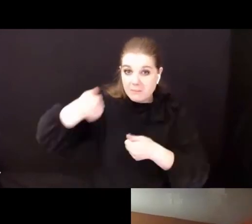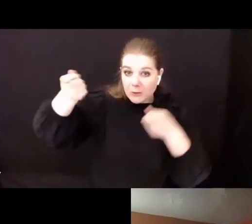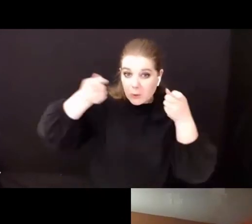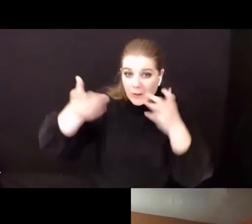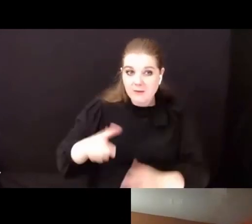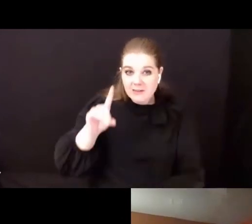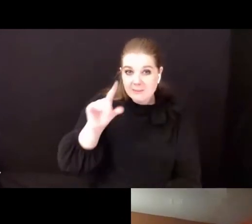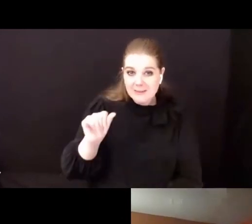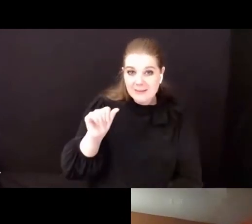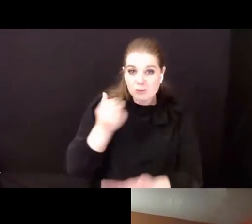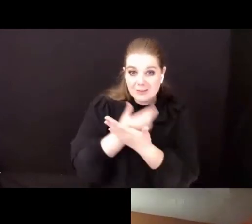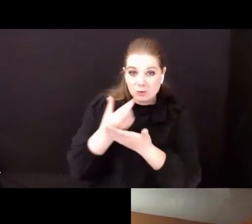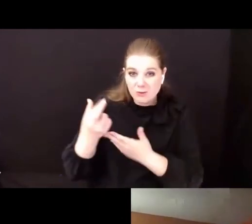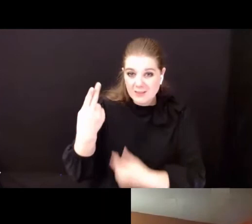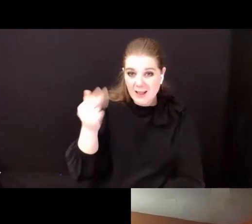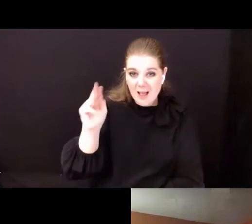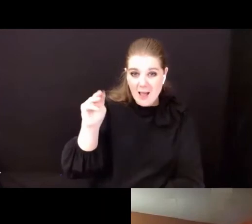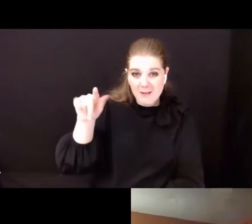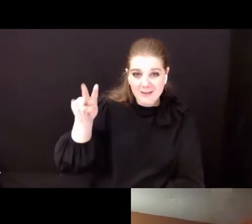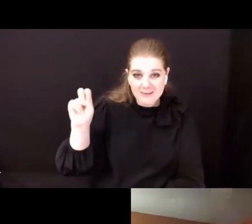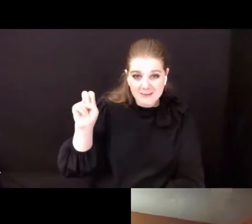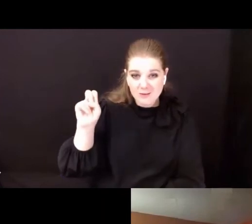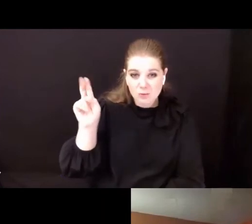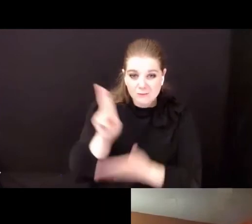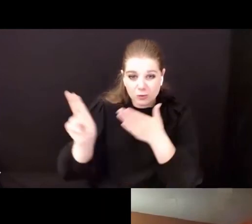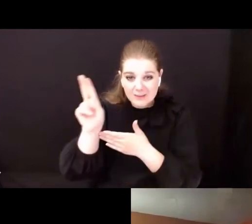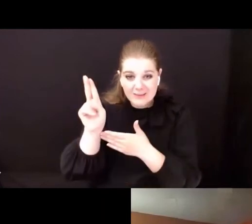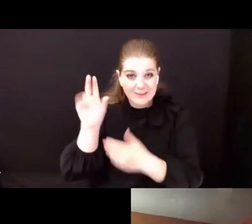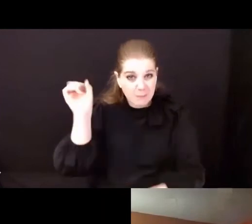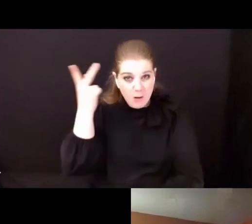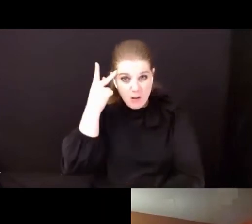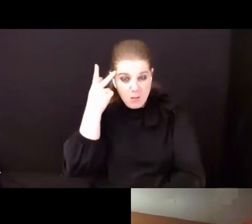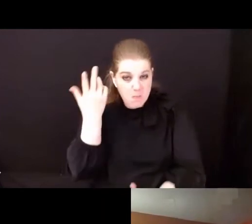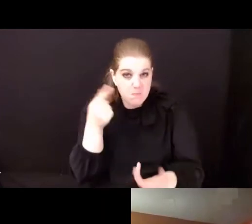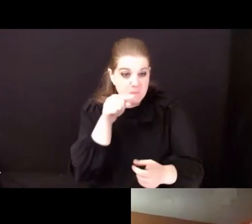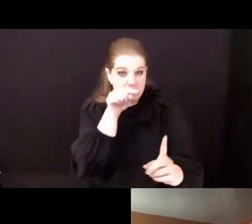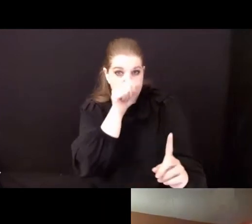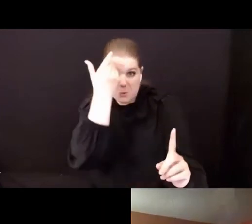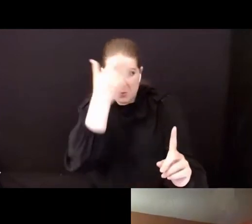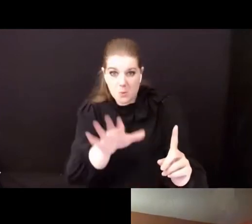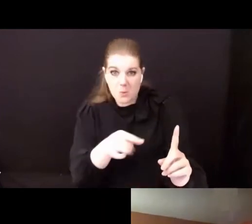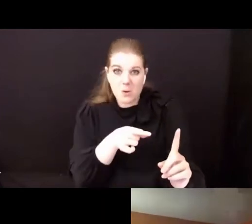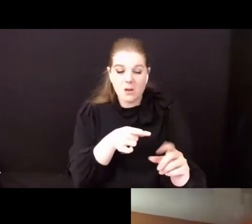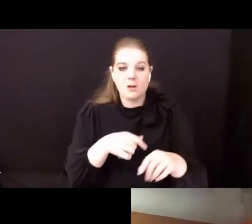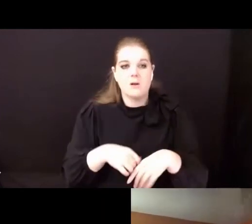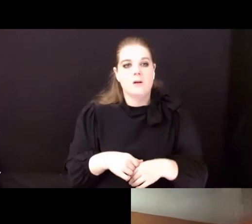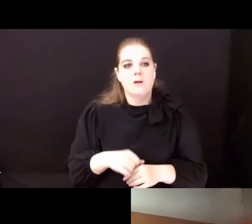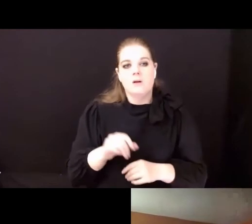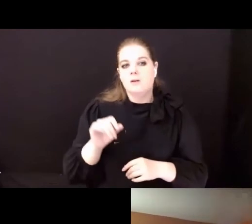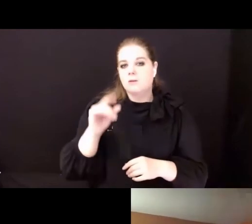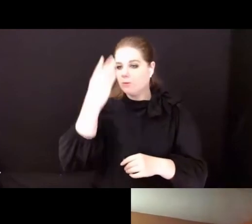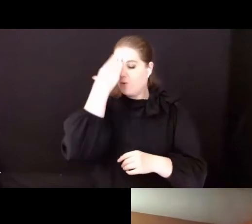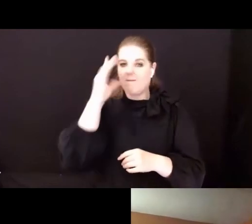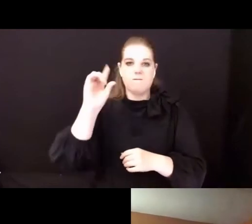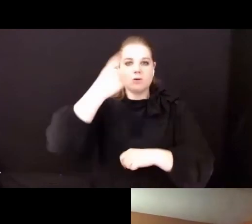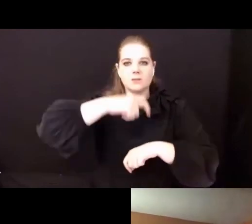resources at Hamline University in St. Paul. In fact, when I meet somebody for the